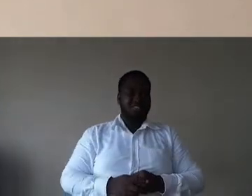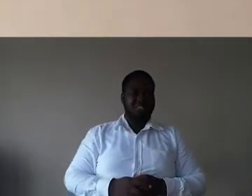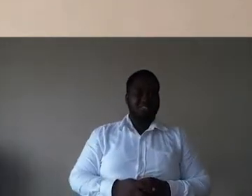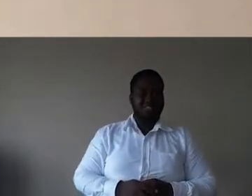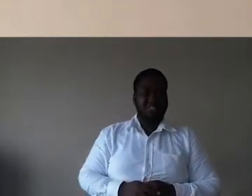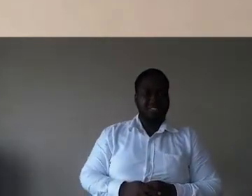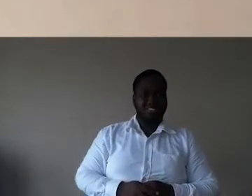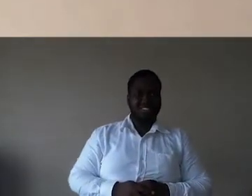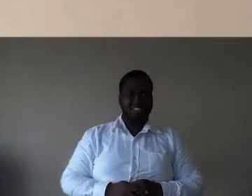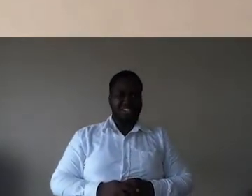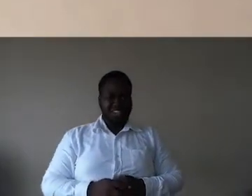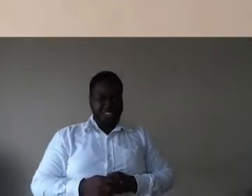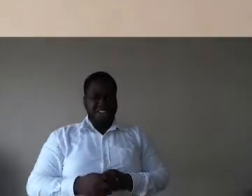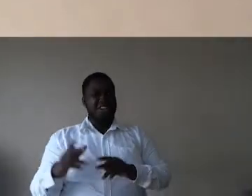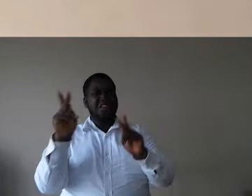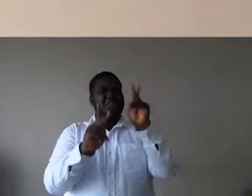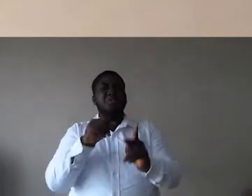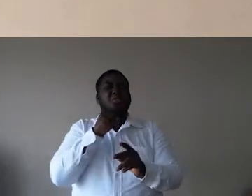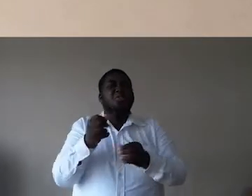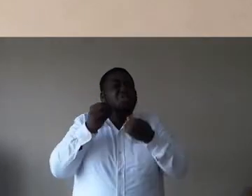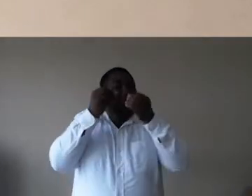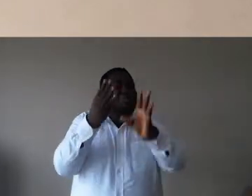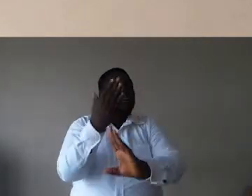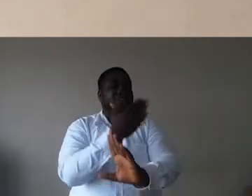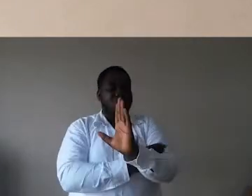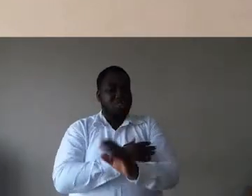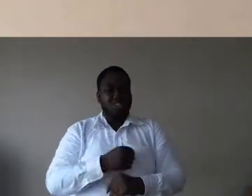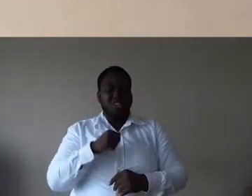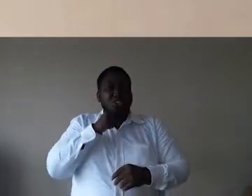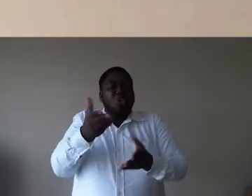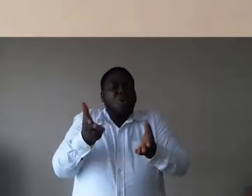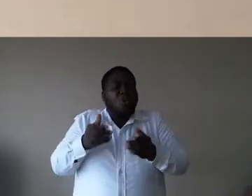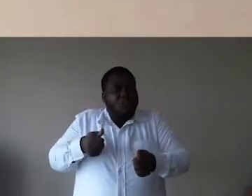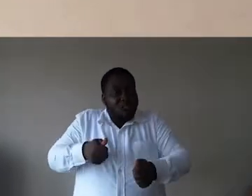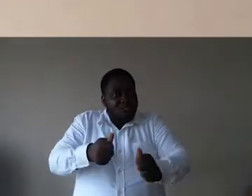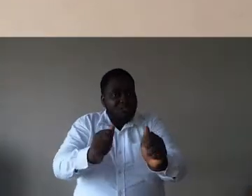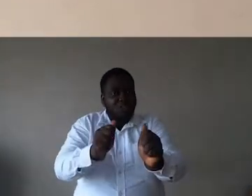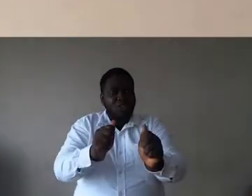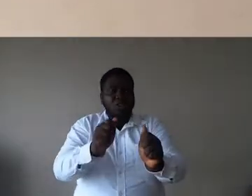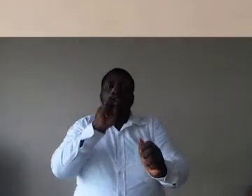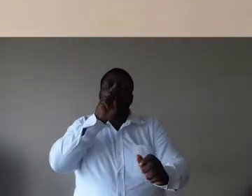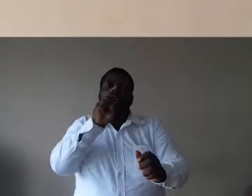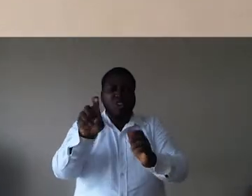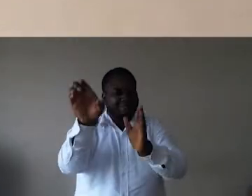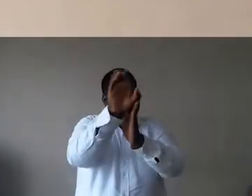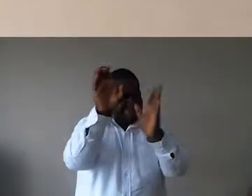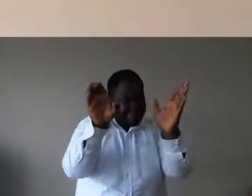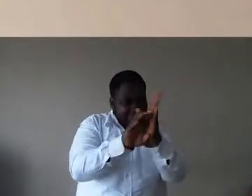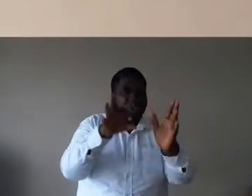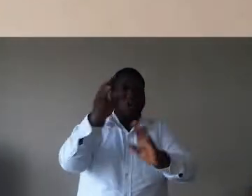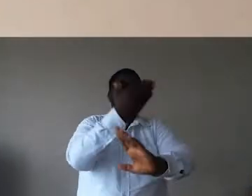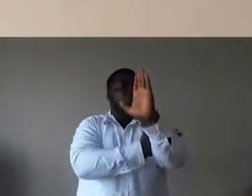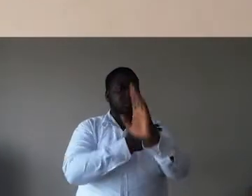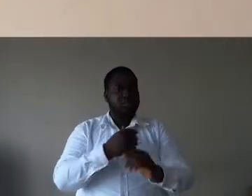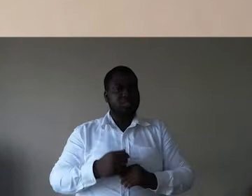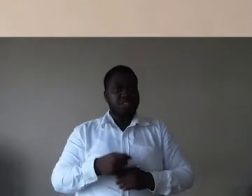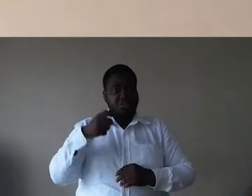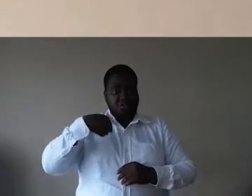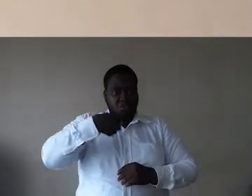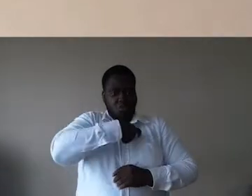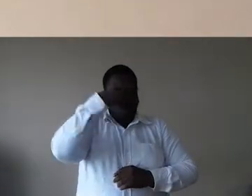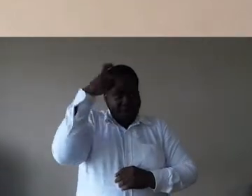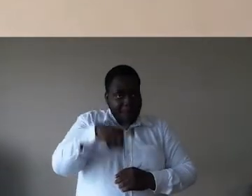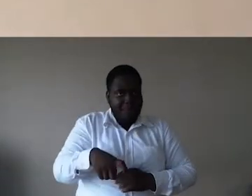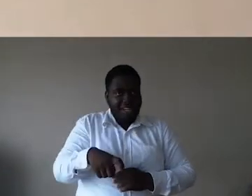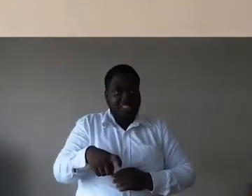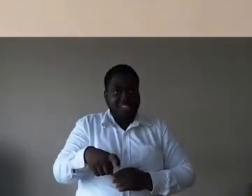word. And yet, we are not willing to obey the commands that God has said. And so, we have examples from the scriptures, how God gave commands and